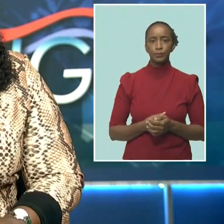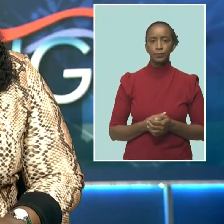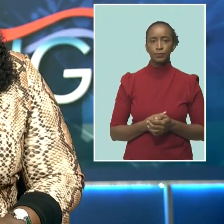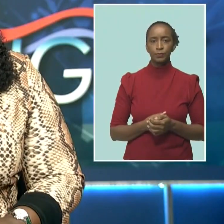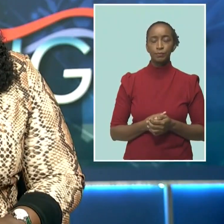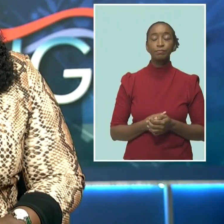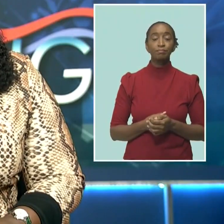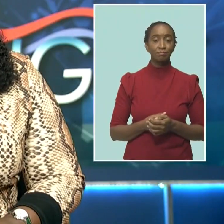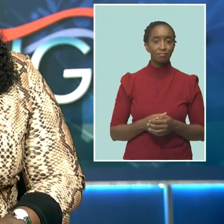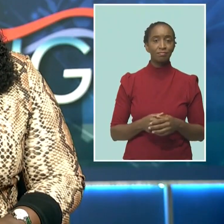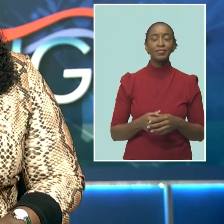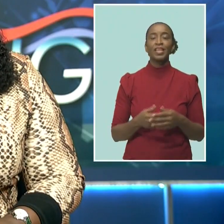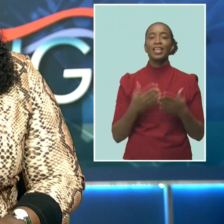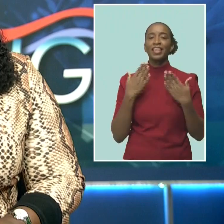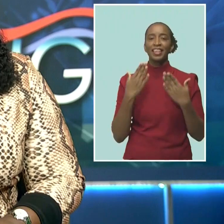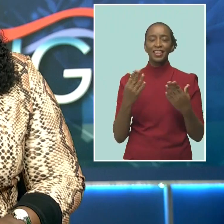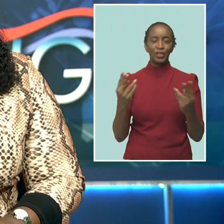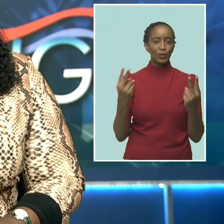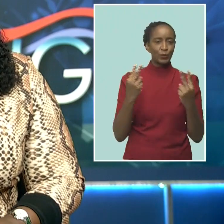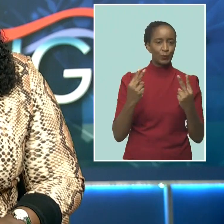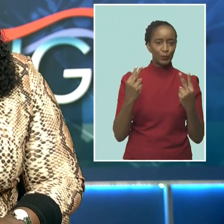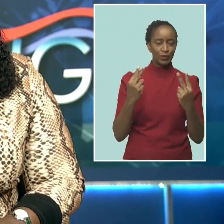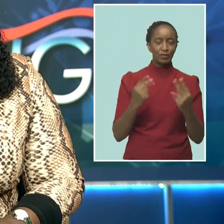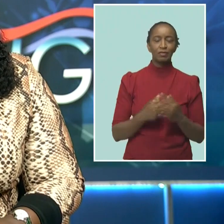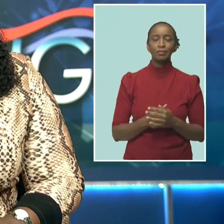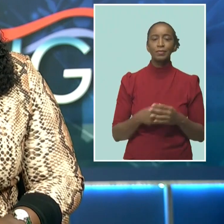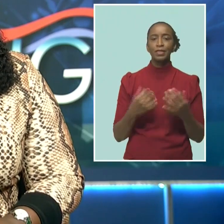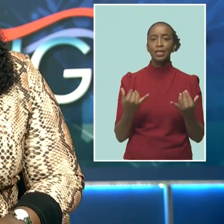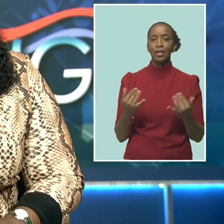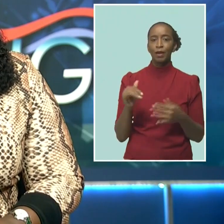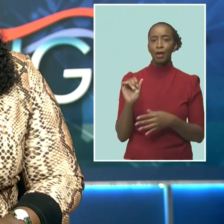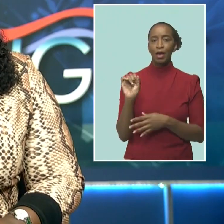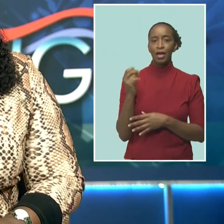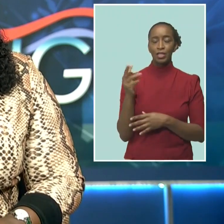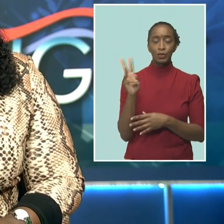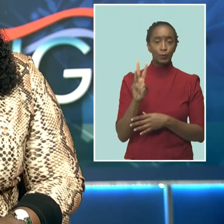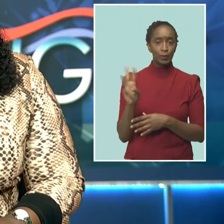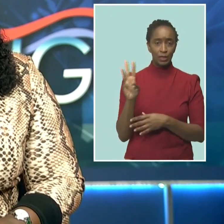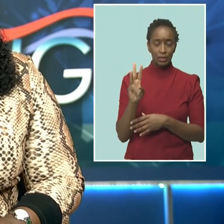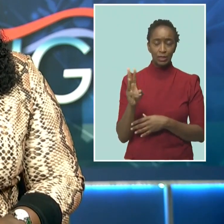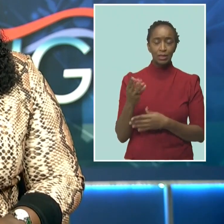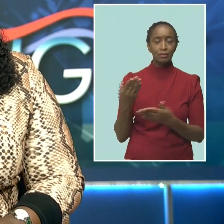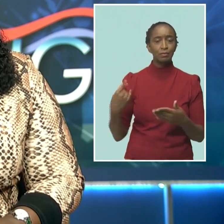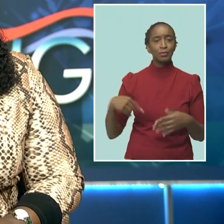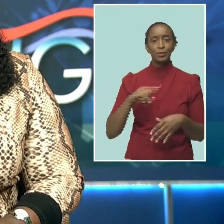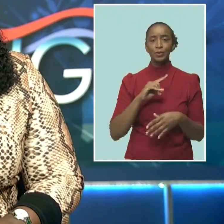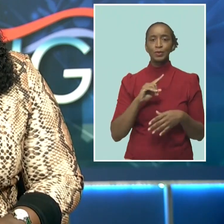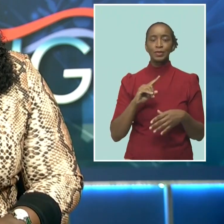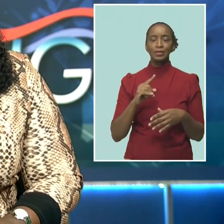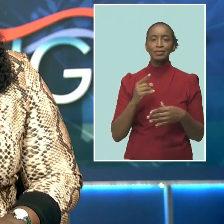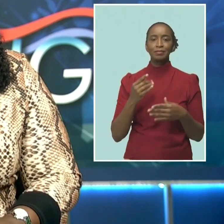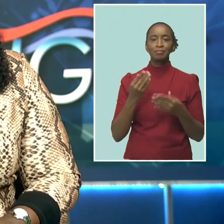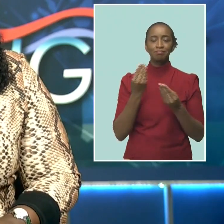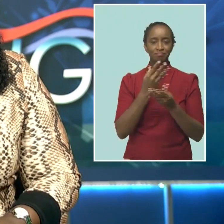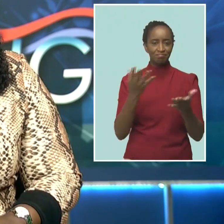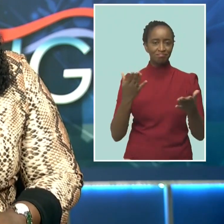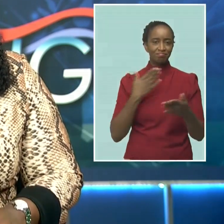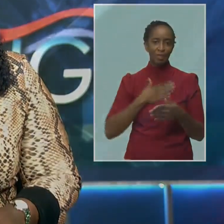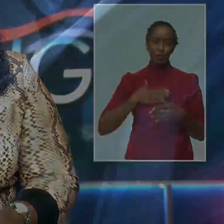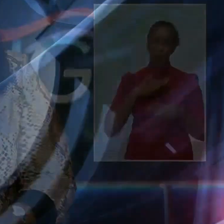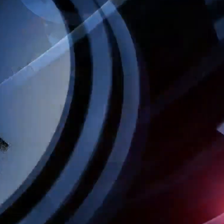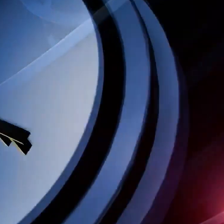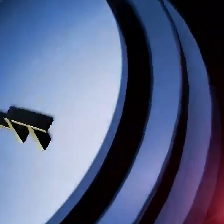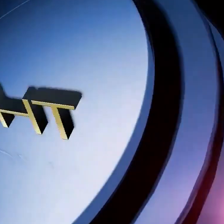Well, that's news. Thank you so much for joining us on this Ash Wednesday. On behalf of the entire crew, do enjoy the rest of your evening.